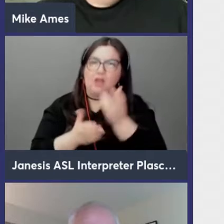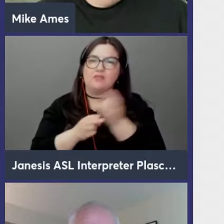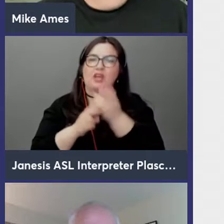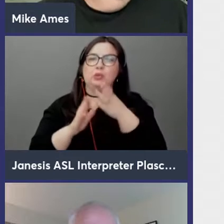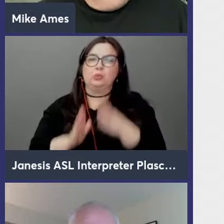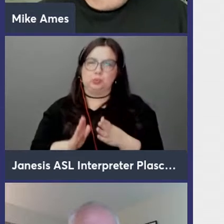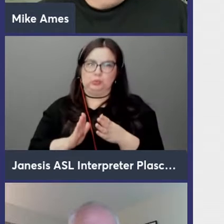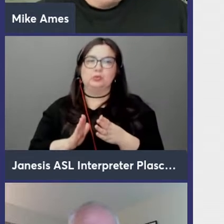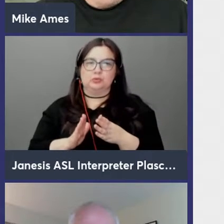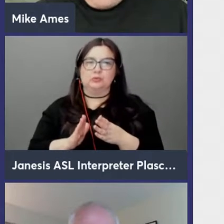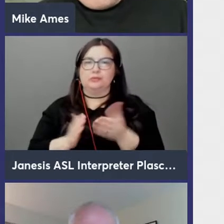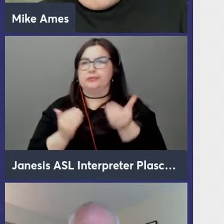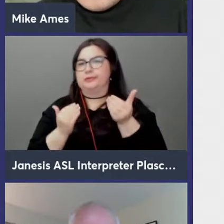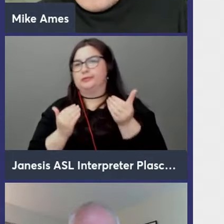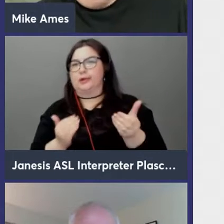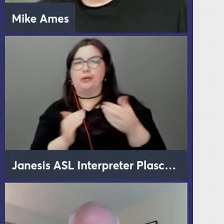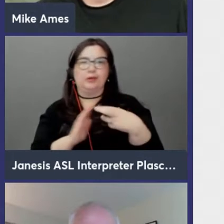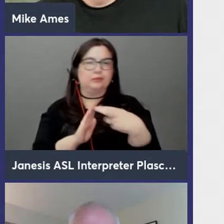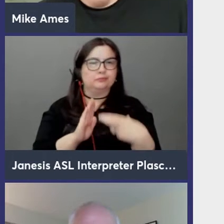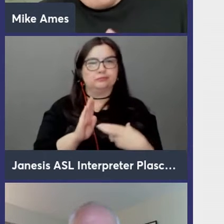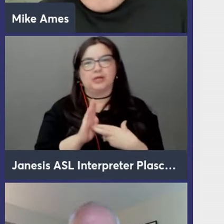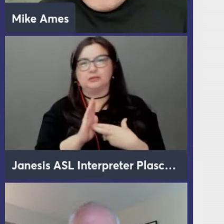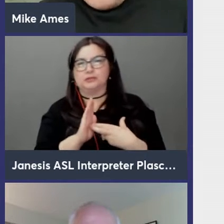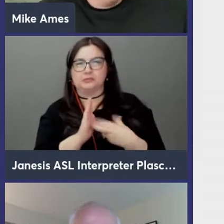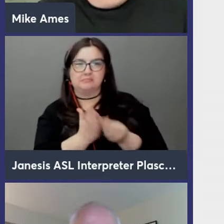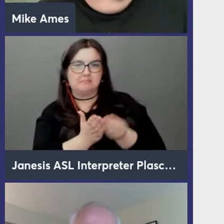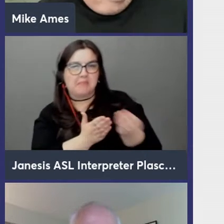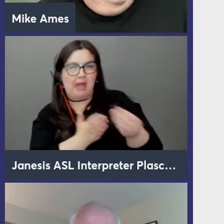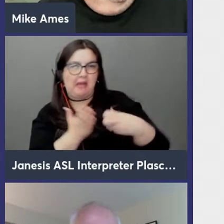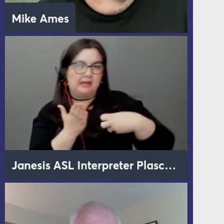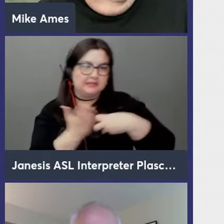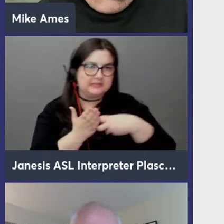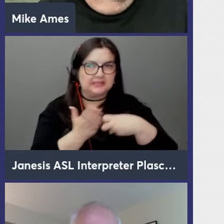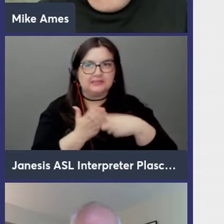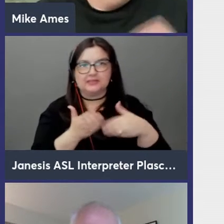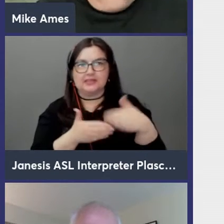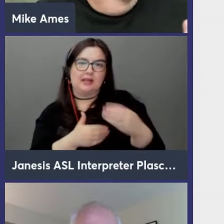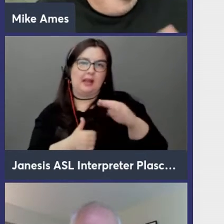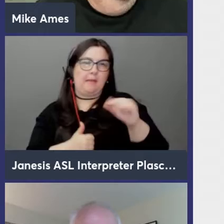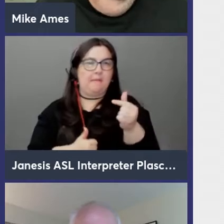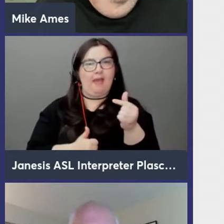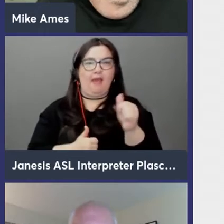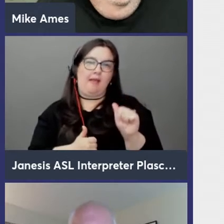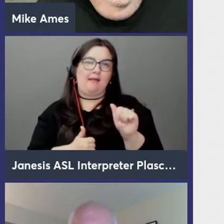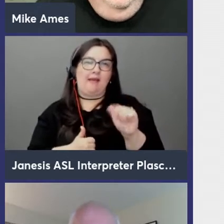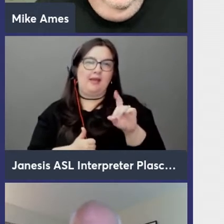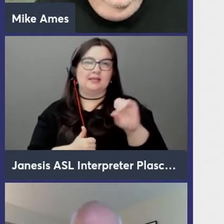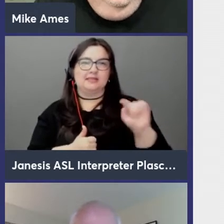let her go register and go buy some tickets to the next Megadeth concert. right?